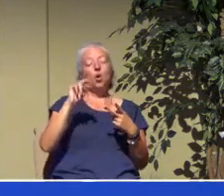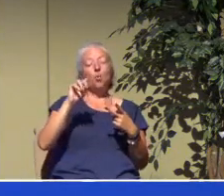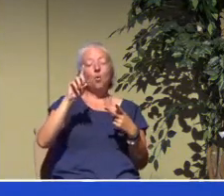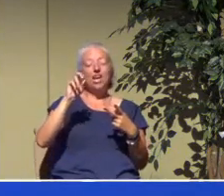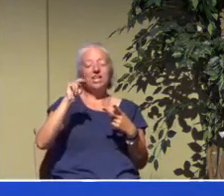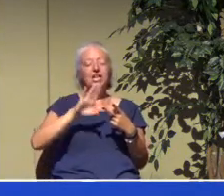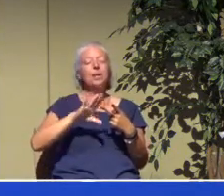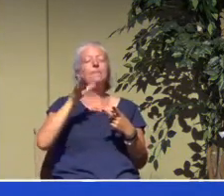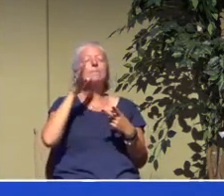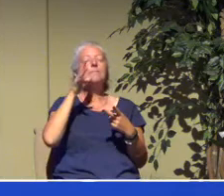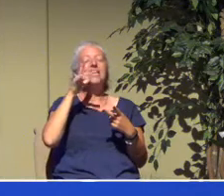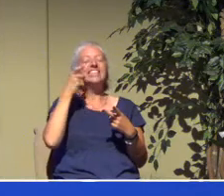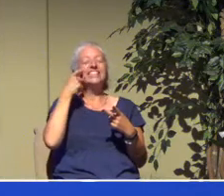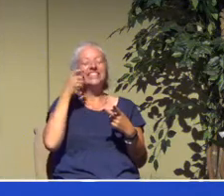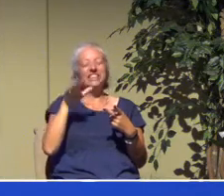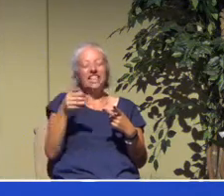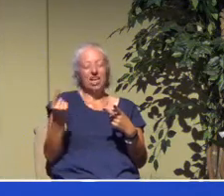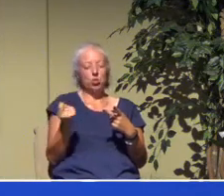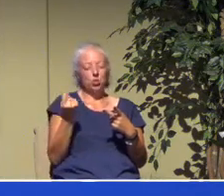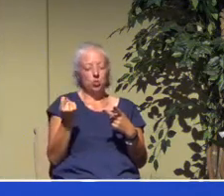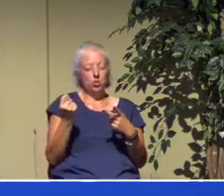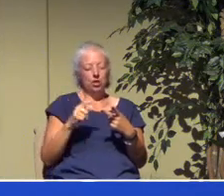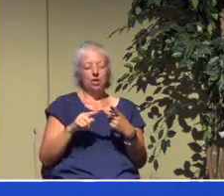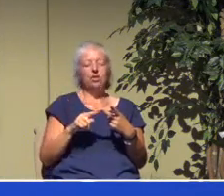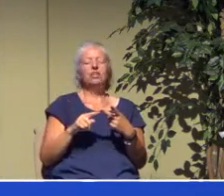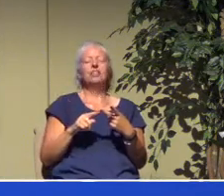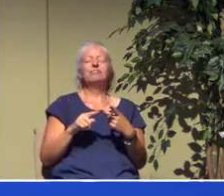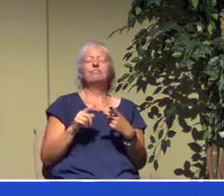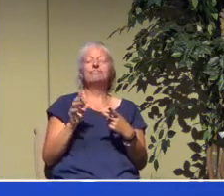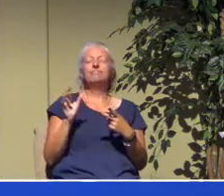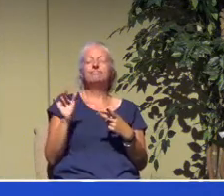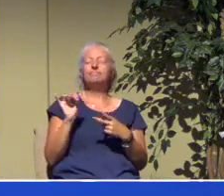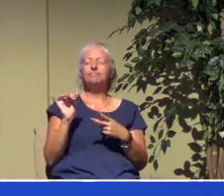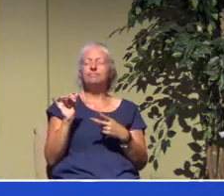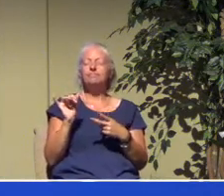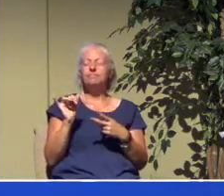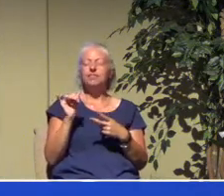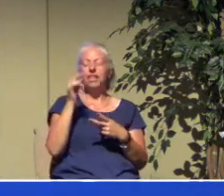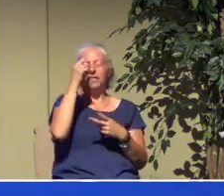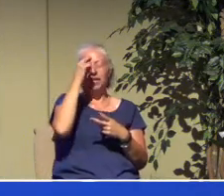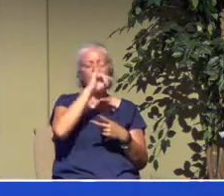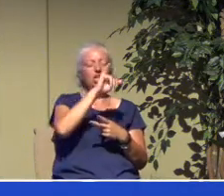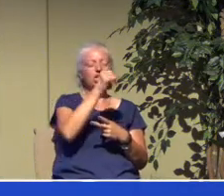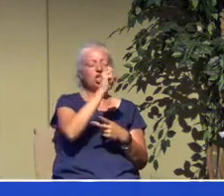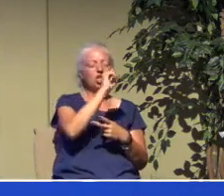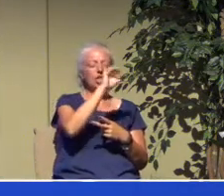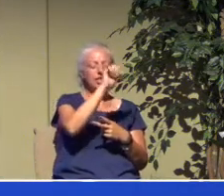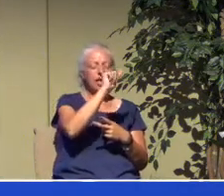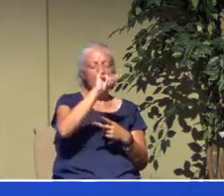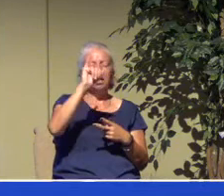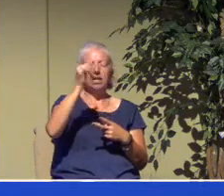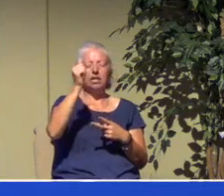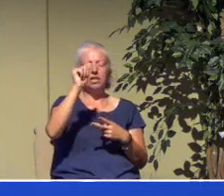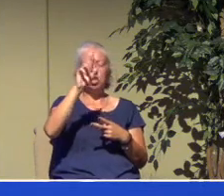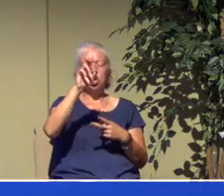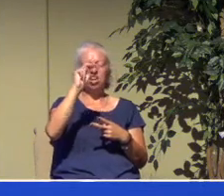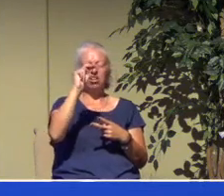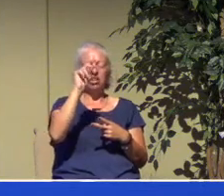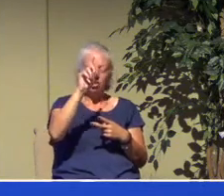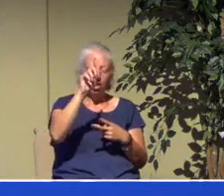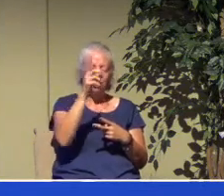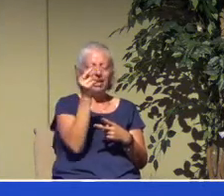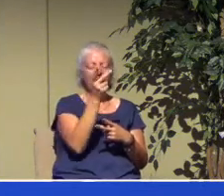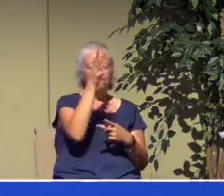his mother last Tuesday. Lord, and to Jessica and Jared and the sudden passing of their